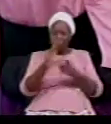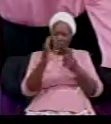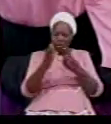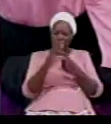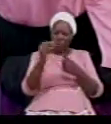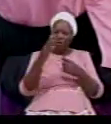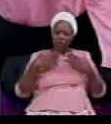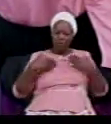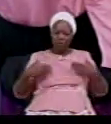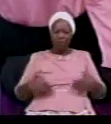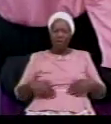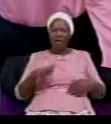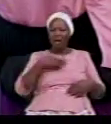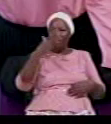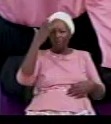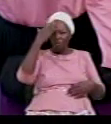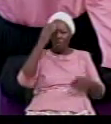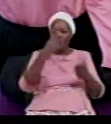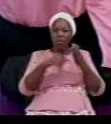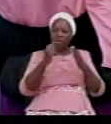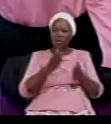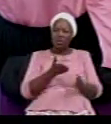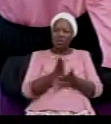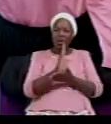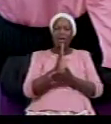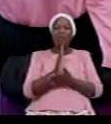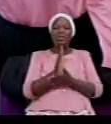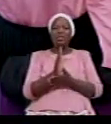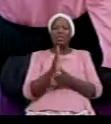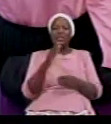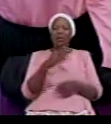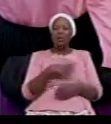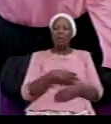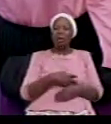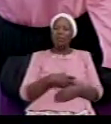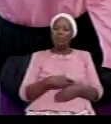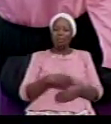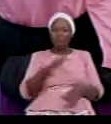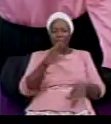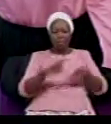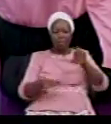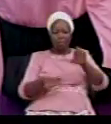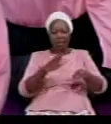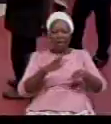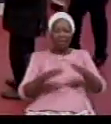is appropriate for your body. Balance it up.